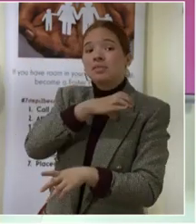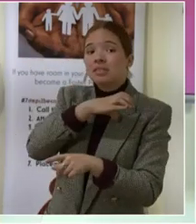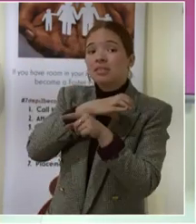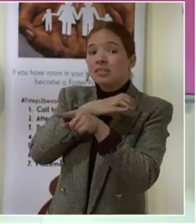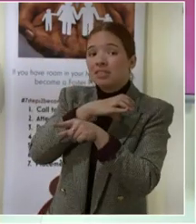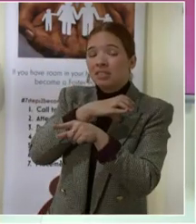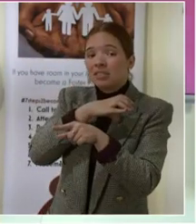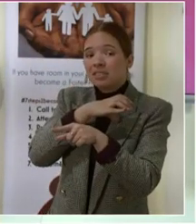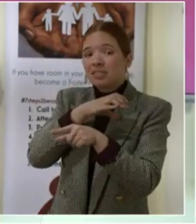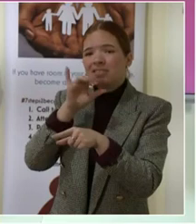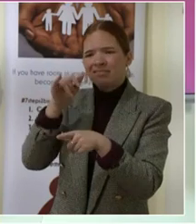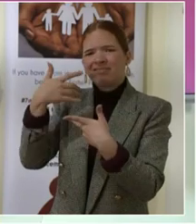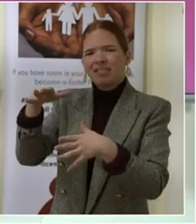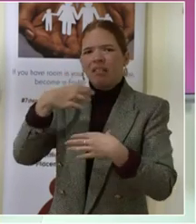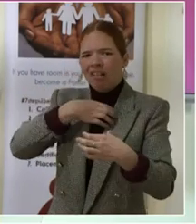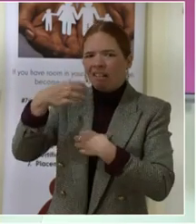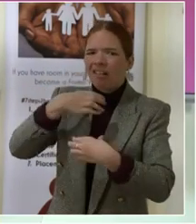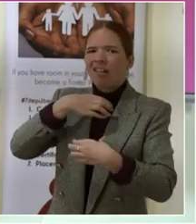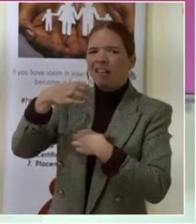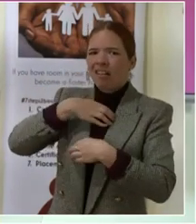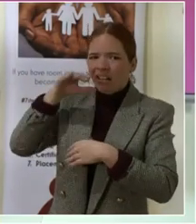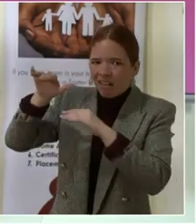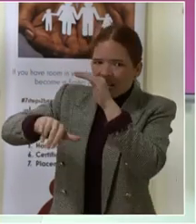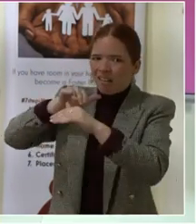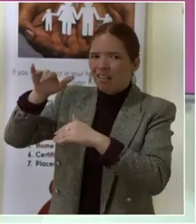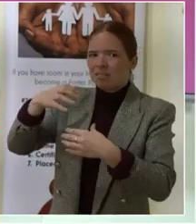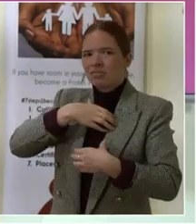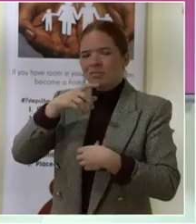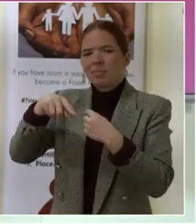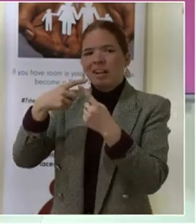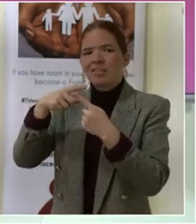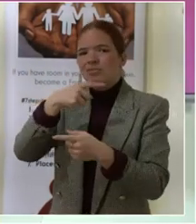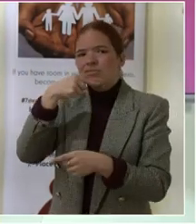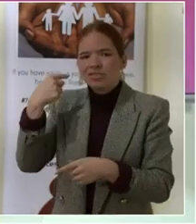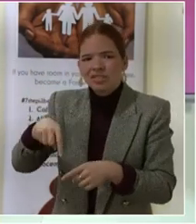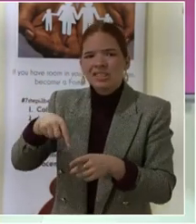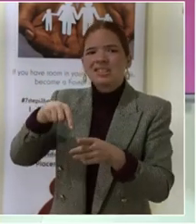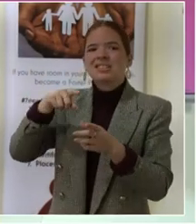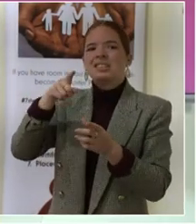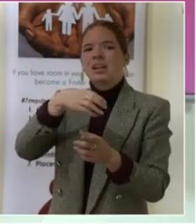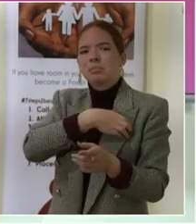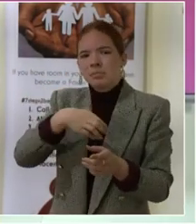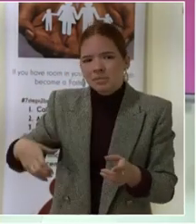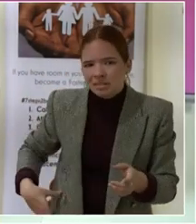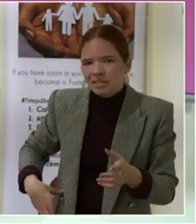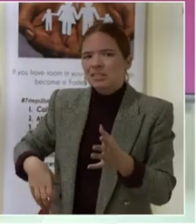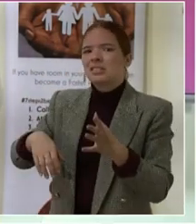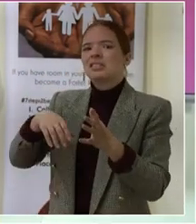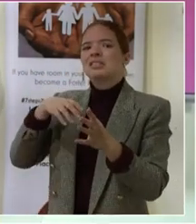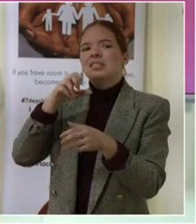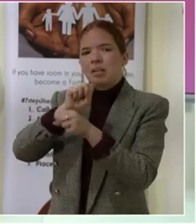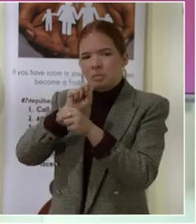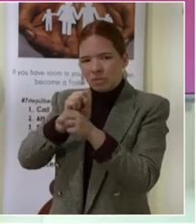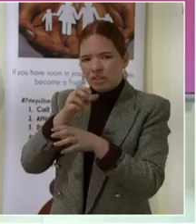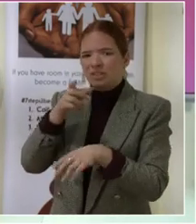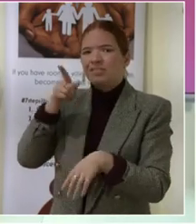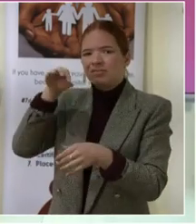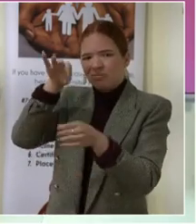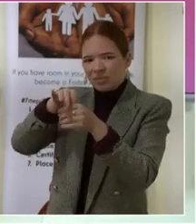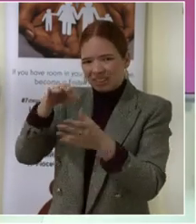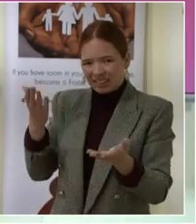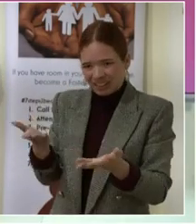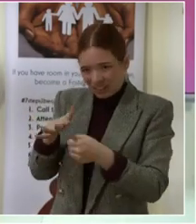Chinese embassy employees, Russian embassy employees here in the United States to vote in local elections. Can